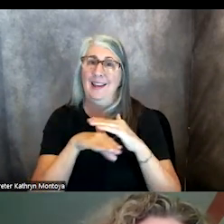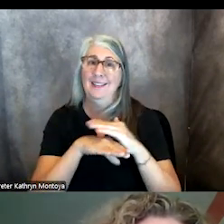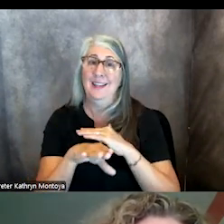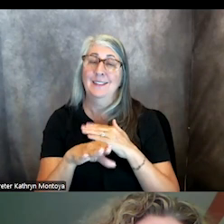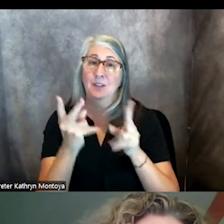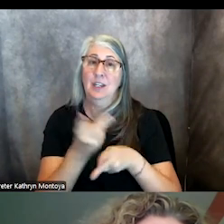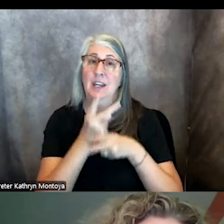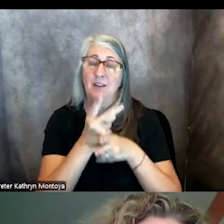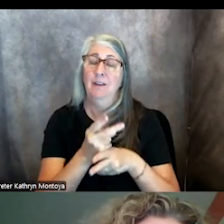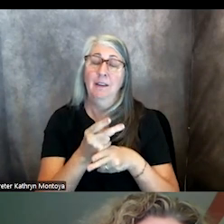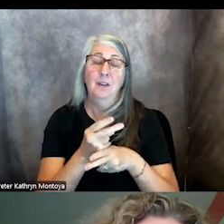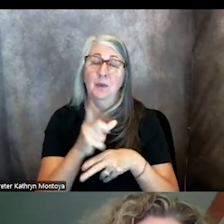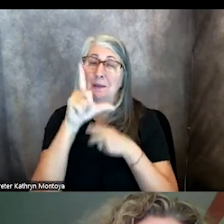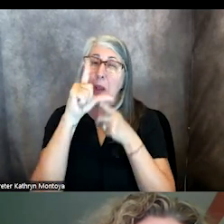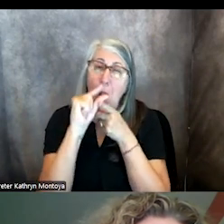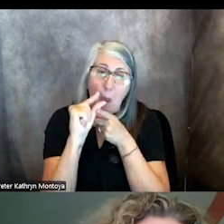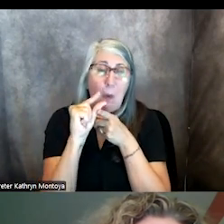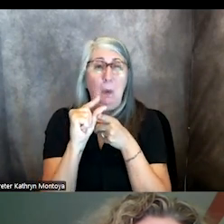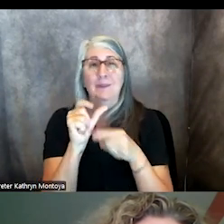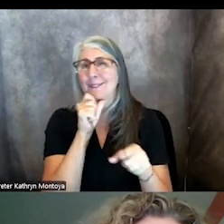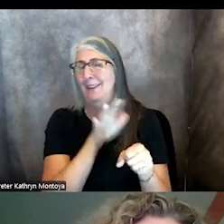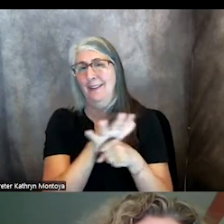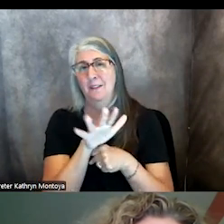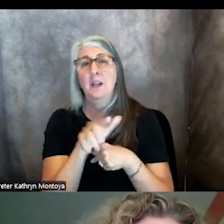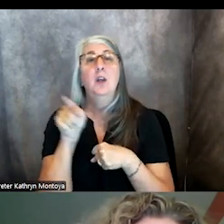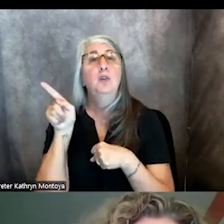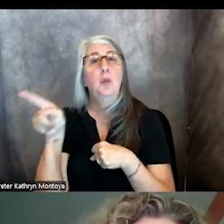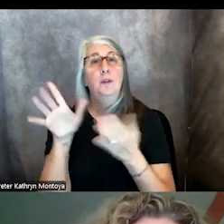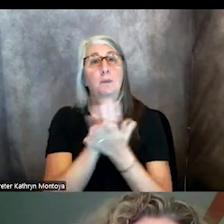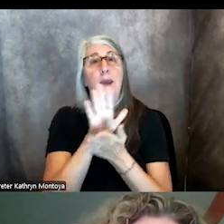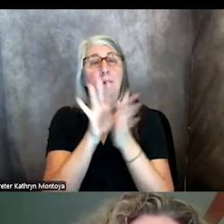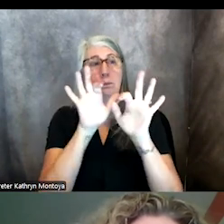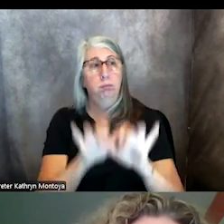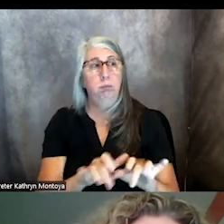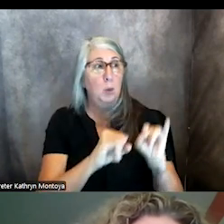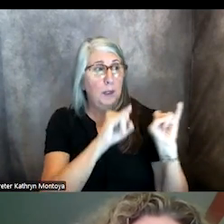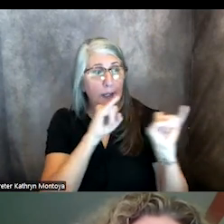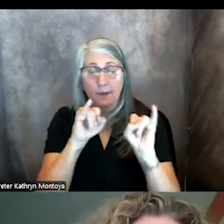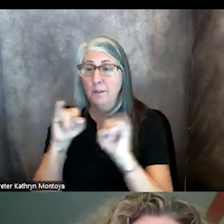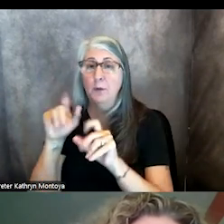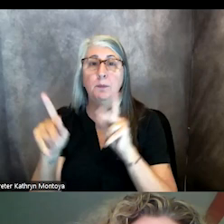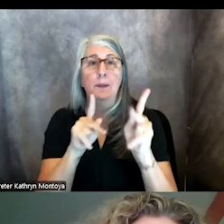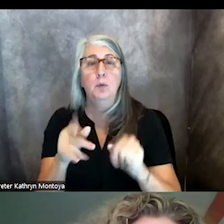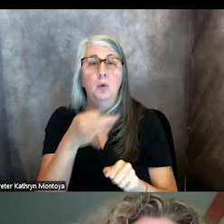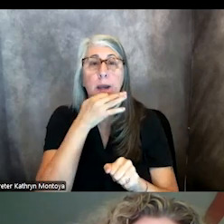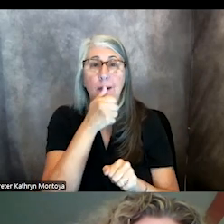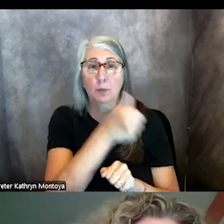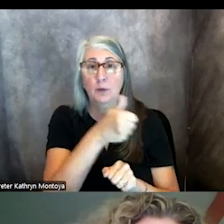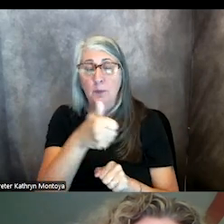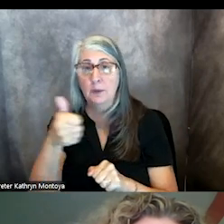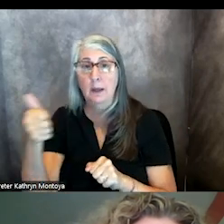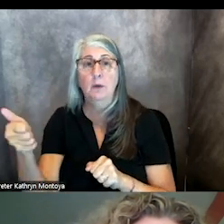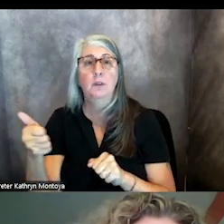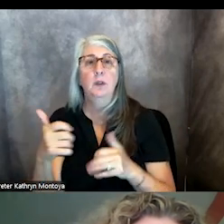number. And so what we did with this paper is interviewed experts, including people with living